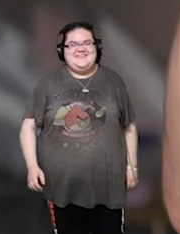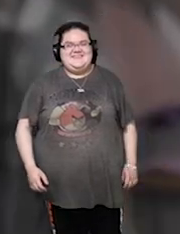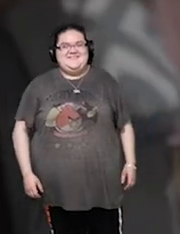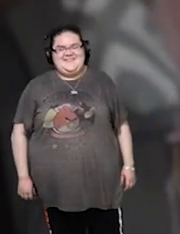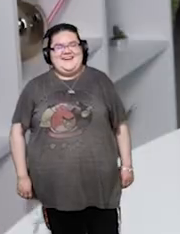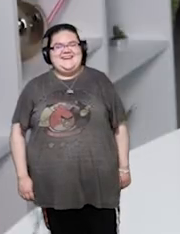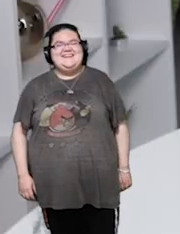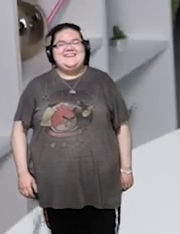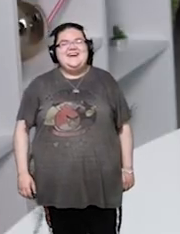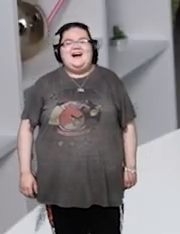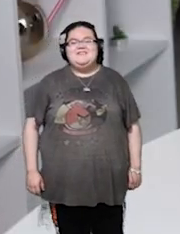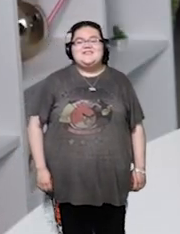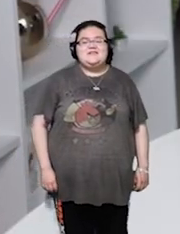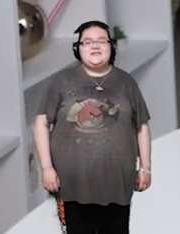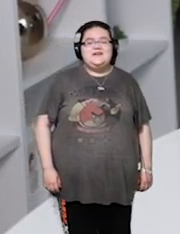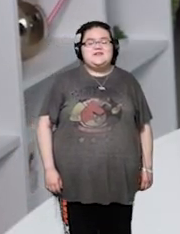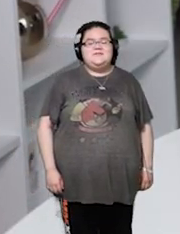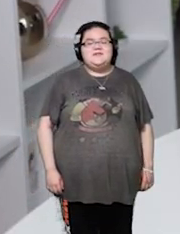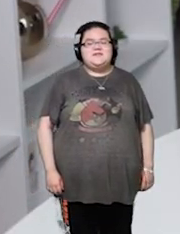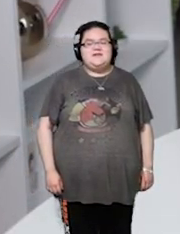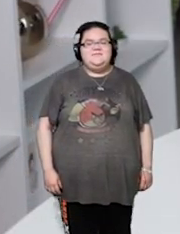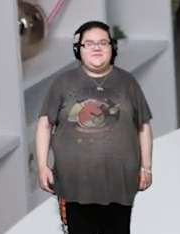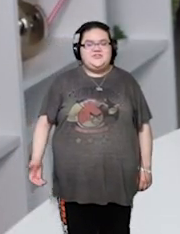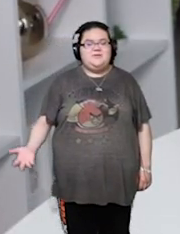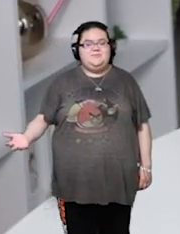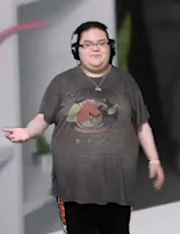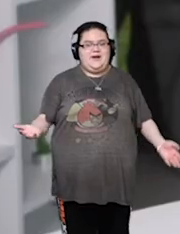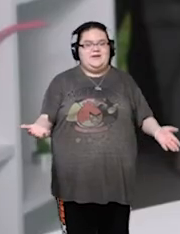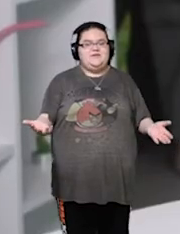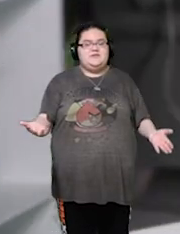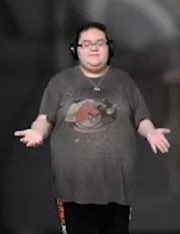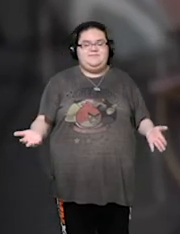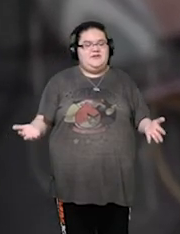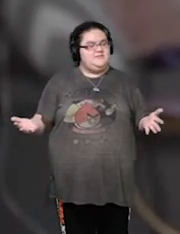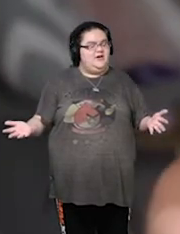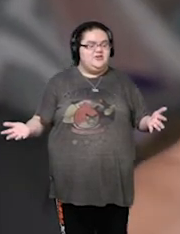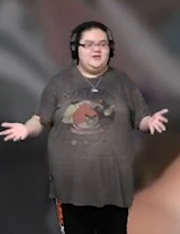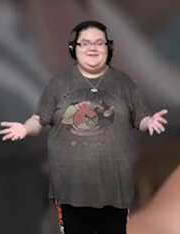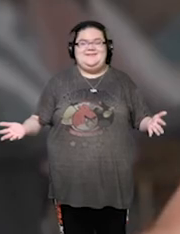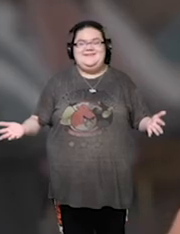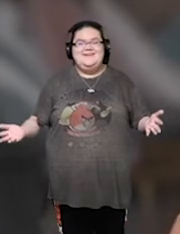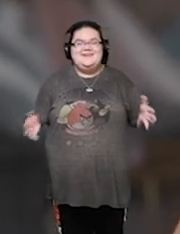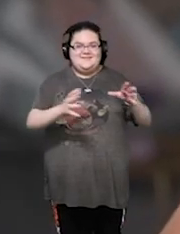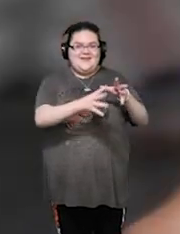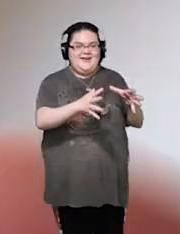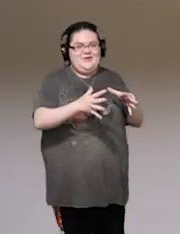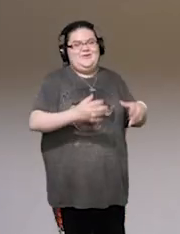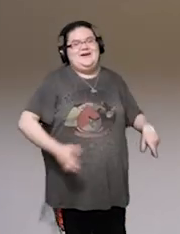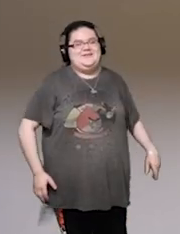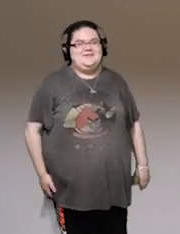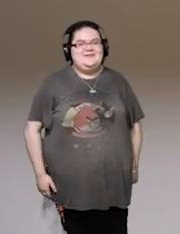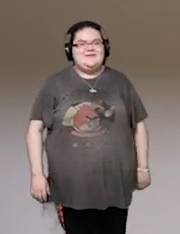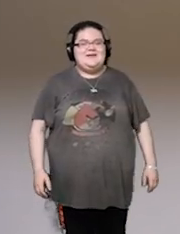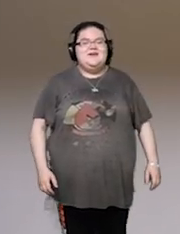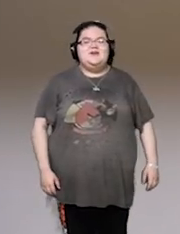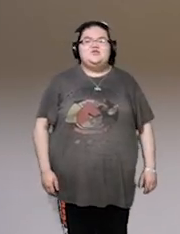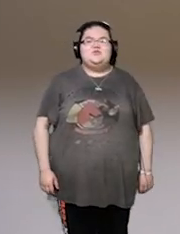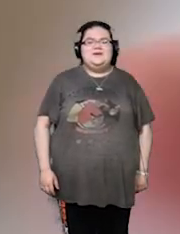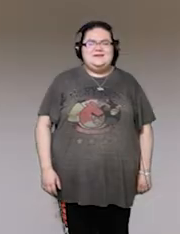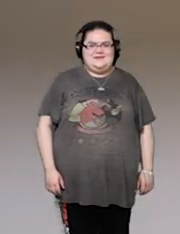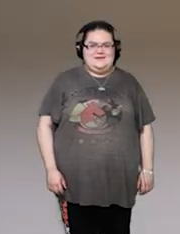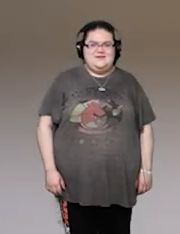these for this. But yeah. Imagine, 20 of these candles for this. Cheap brands, they smell right good. Of candle-wise, you know what I